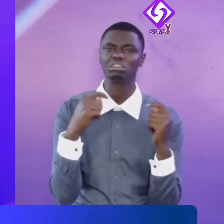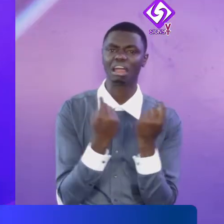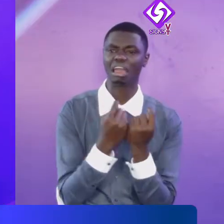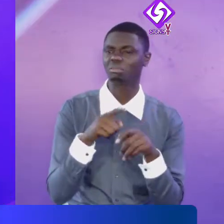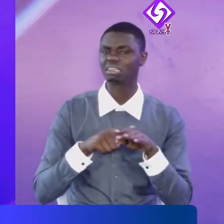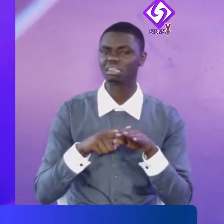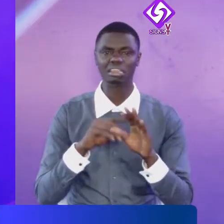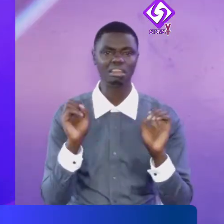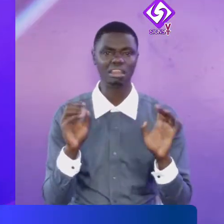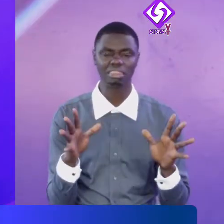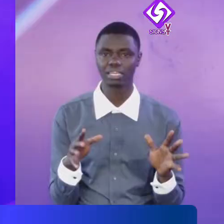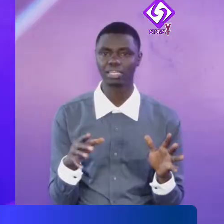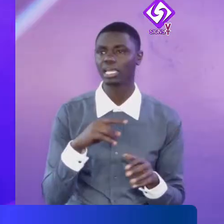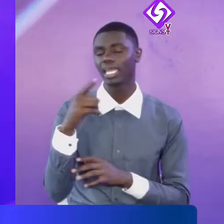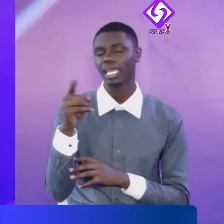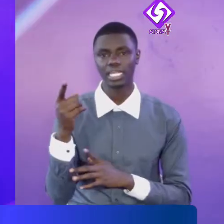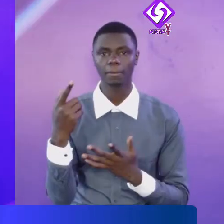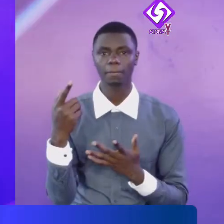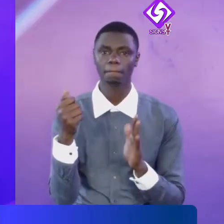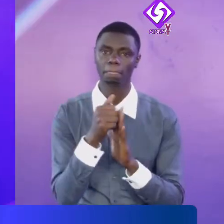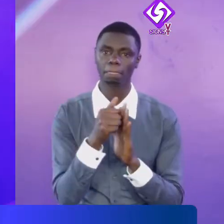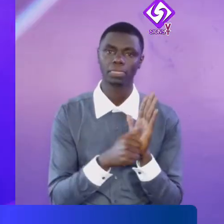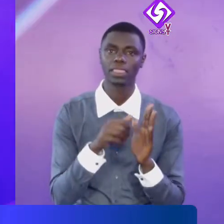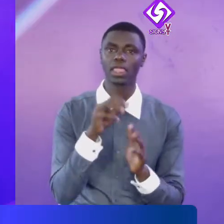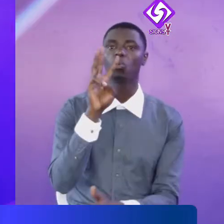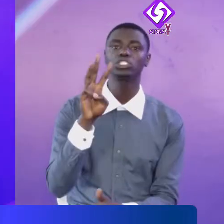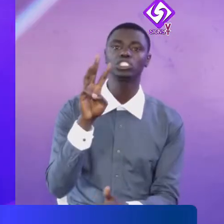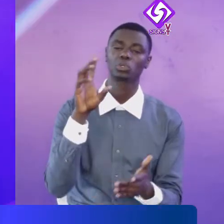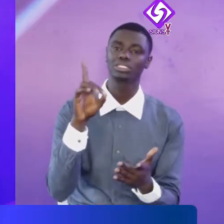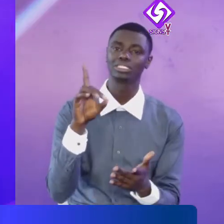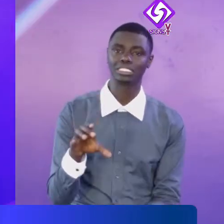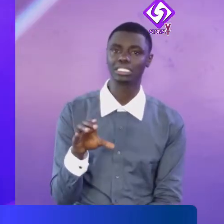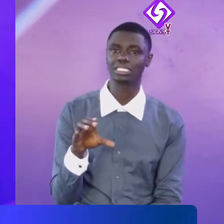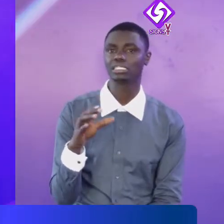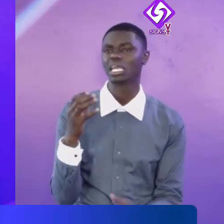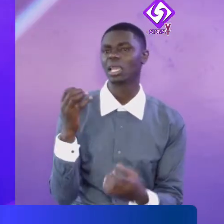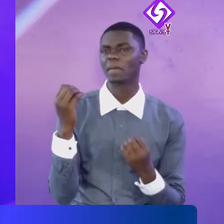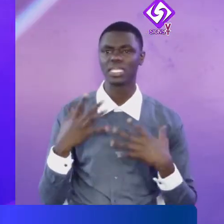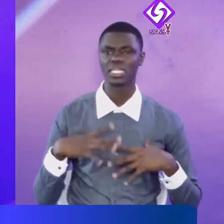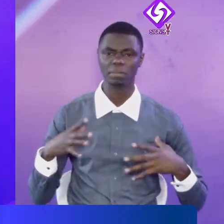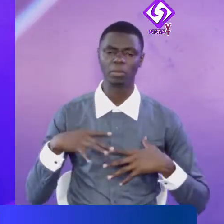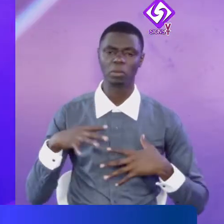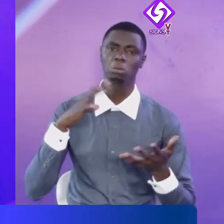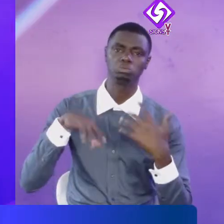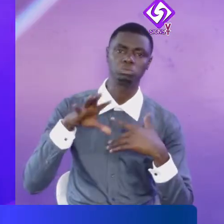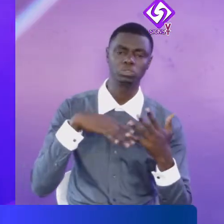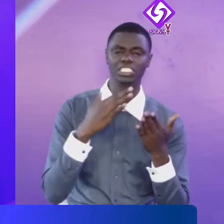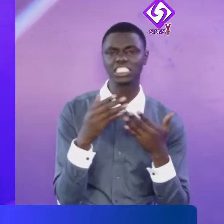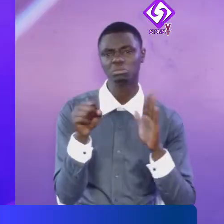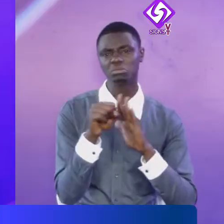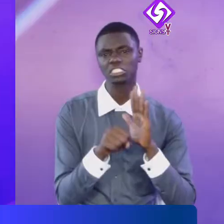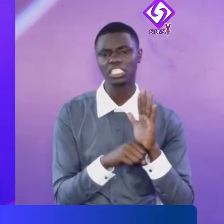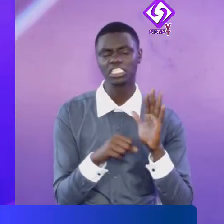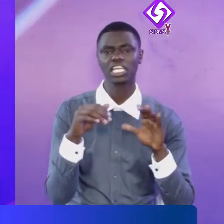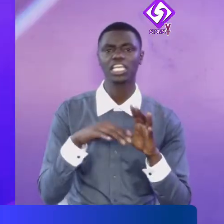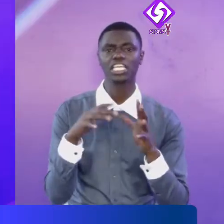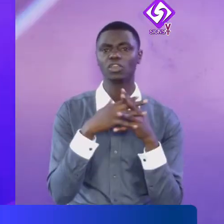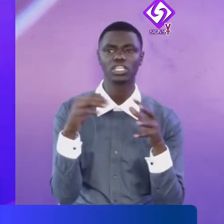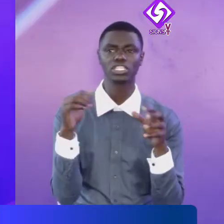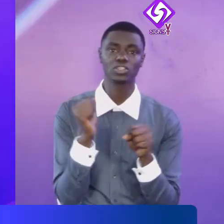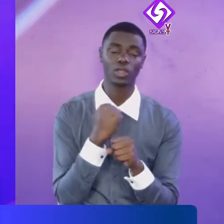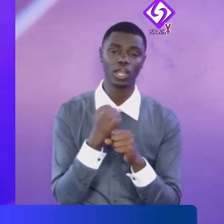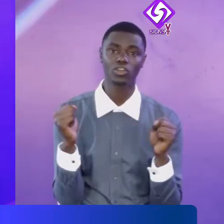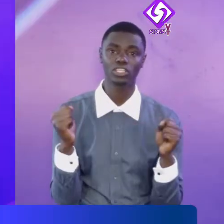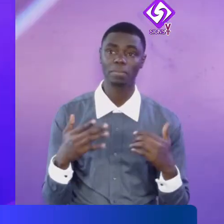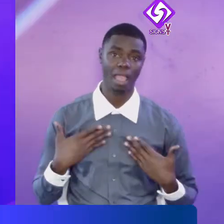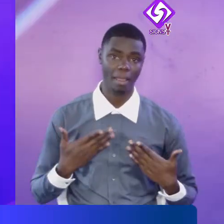skin. You go to states like Washington, D.C. is very cosmopolitan. So there are some states in the U.S. that you can't take it. You get